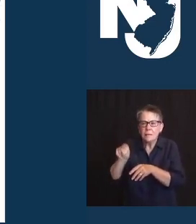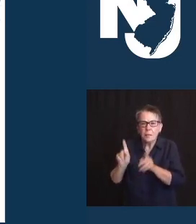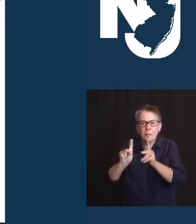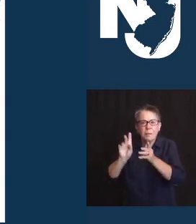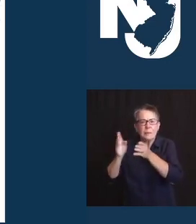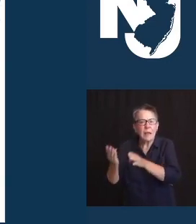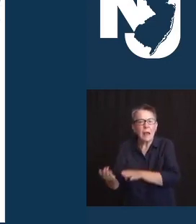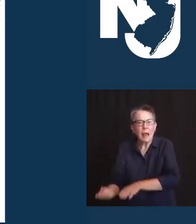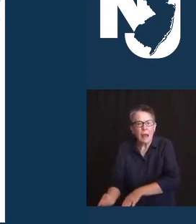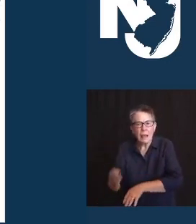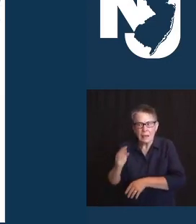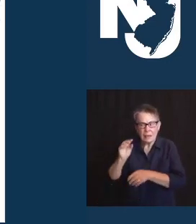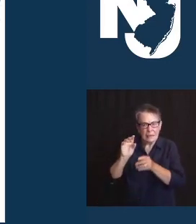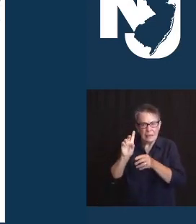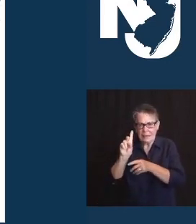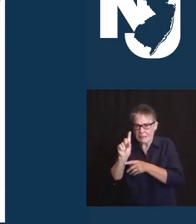efforts.